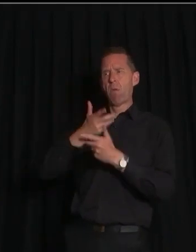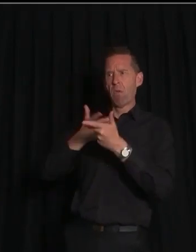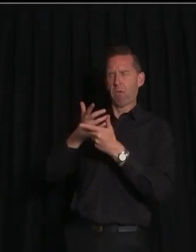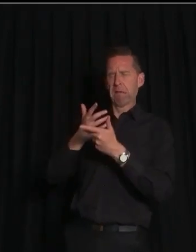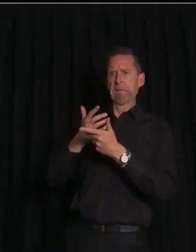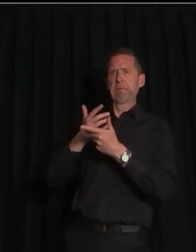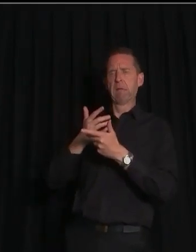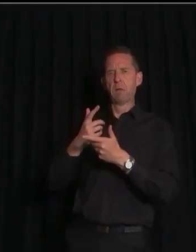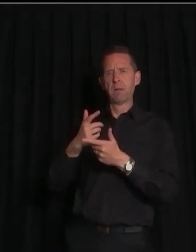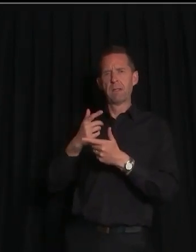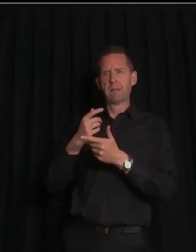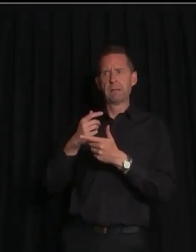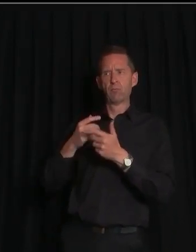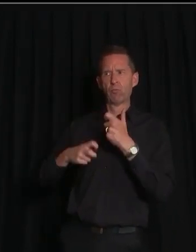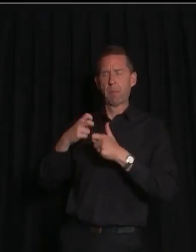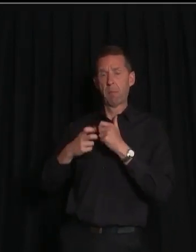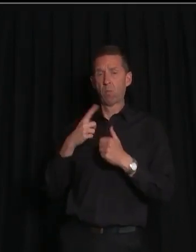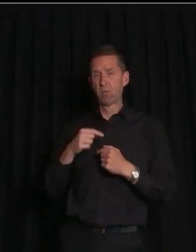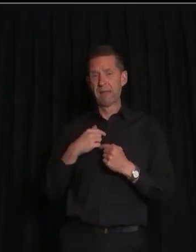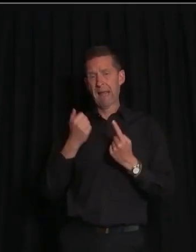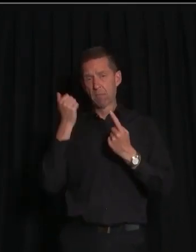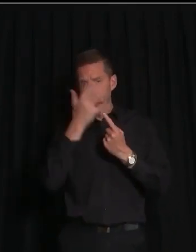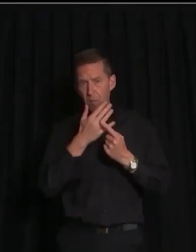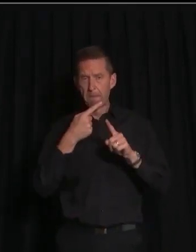because I'm Aboriginal and trans. So.